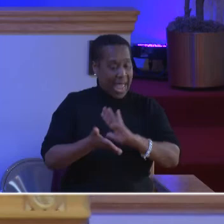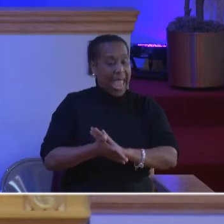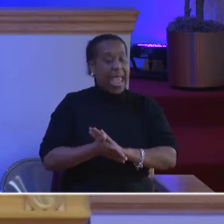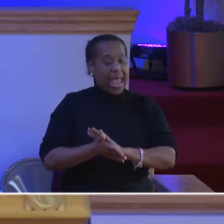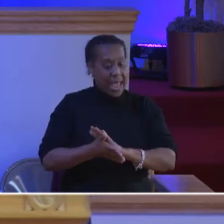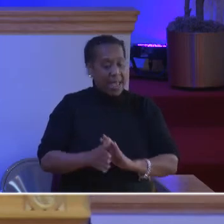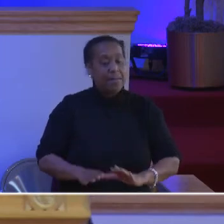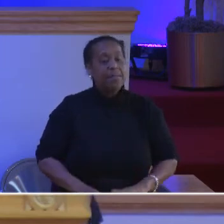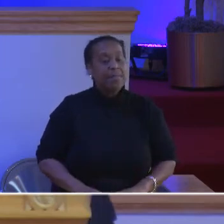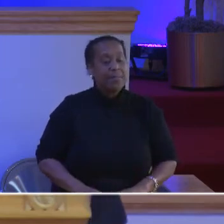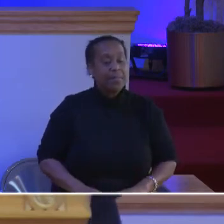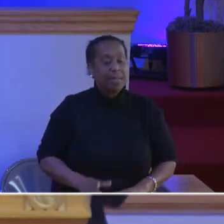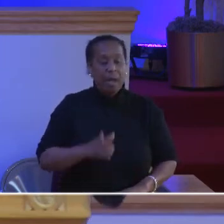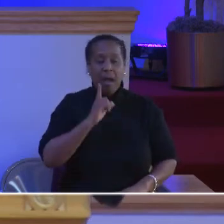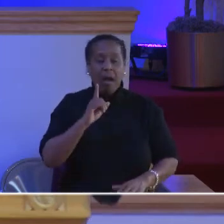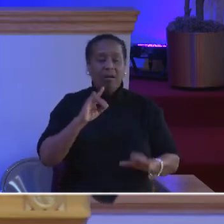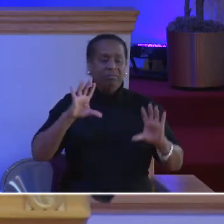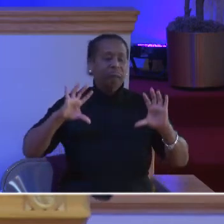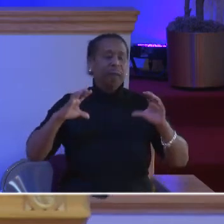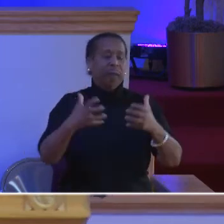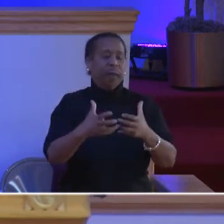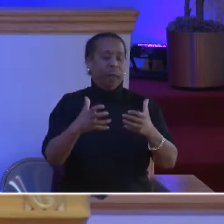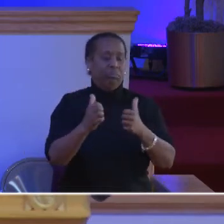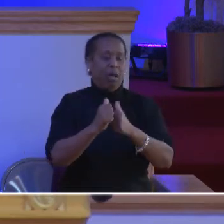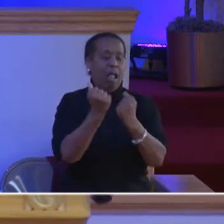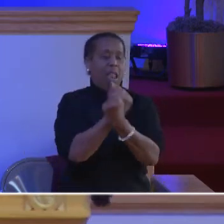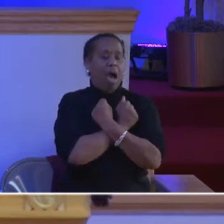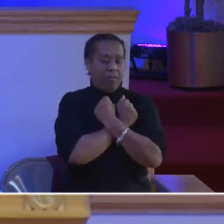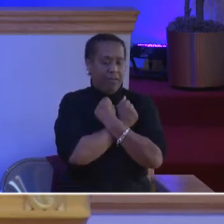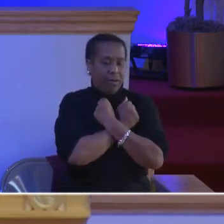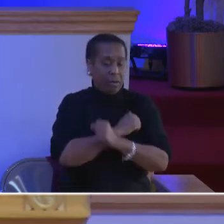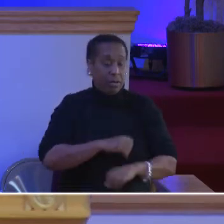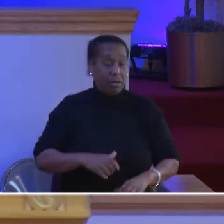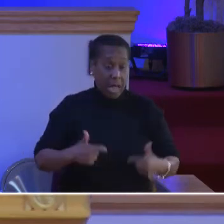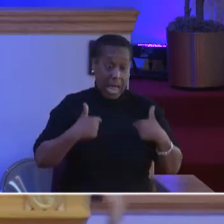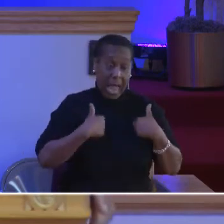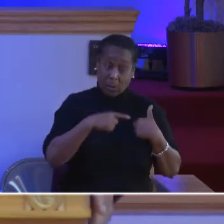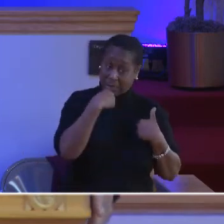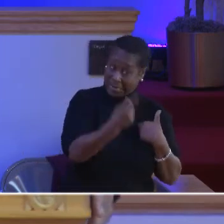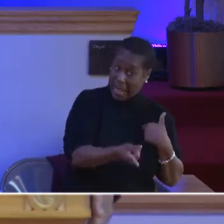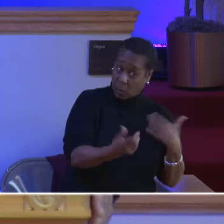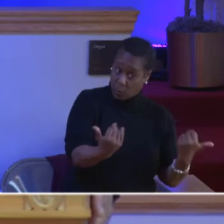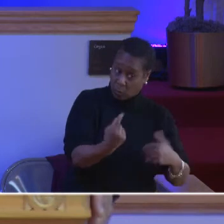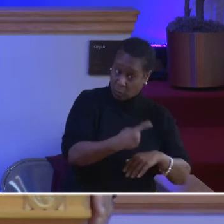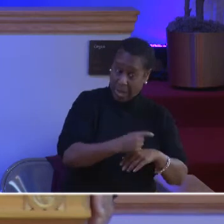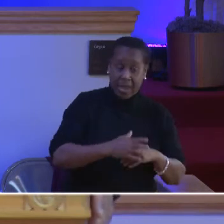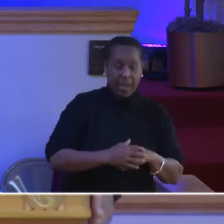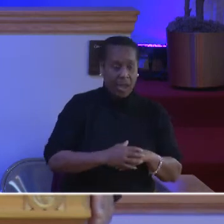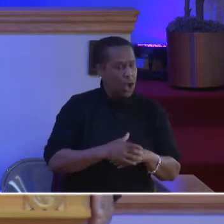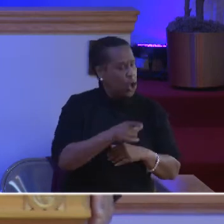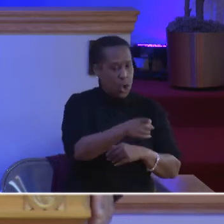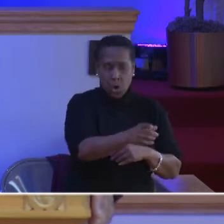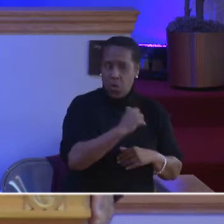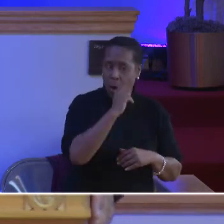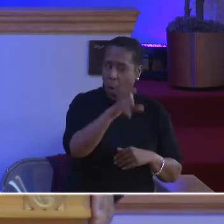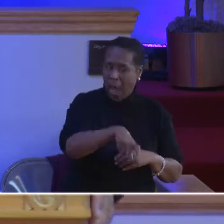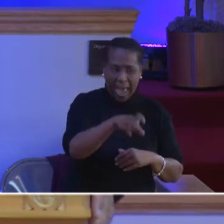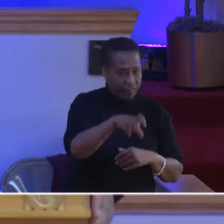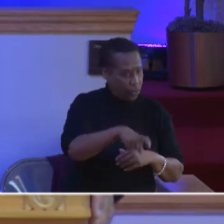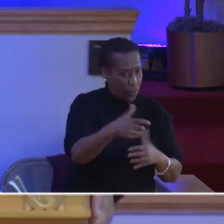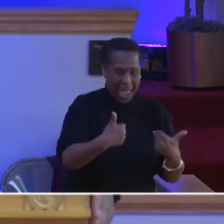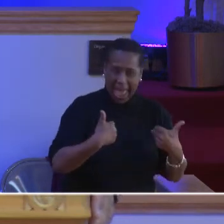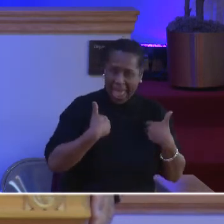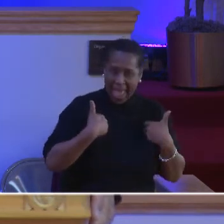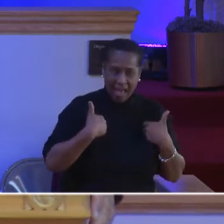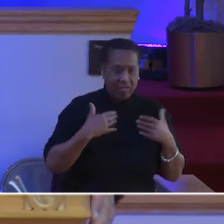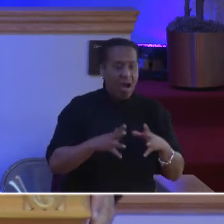will, an army of one. And I submit to you today that you don't have to have